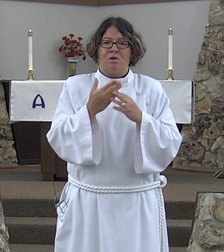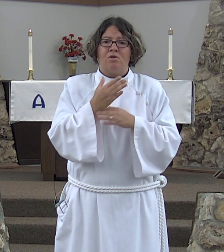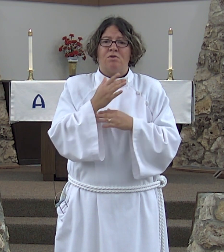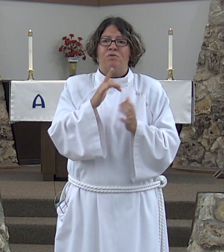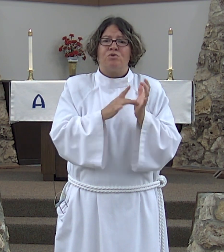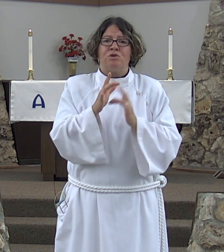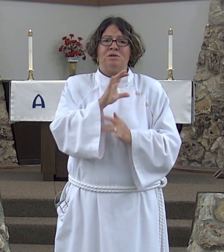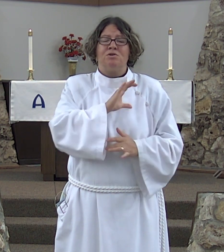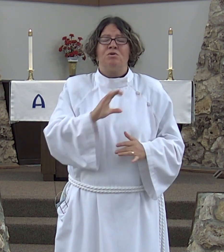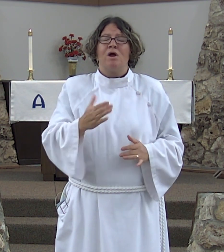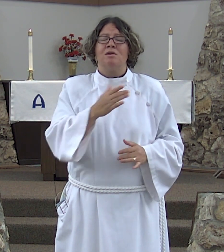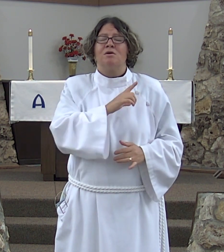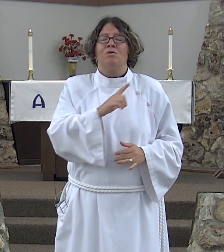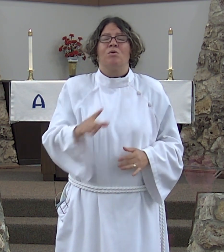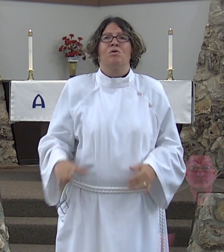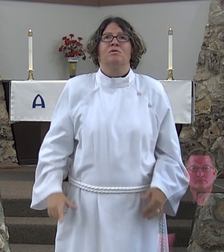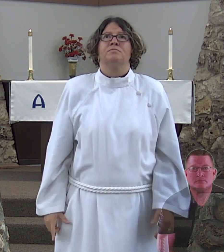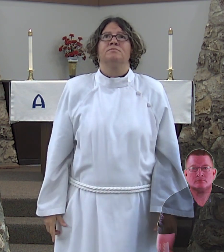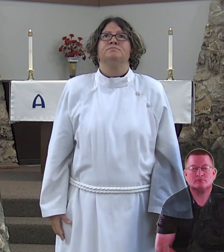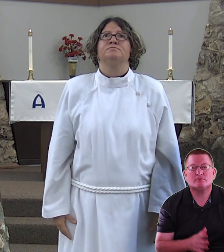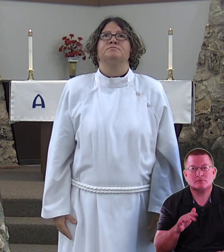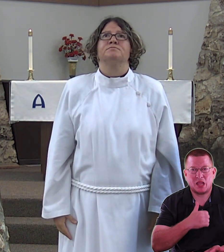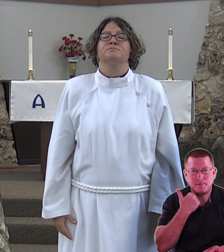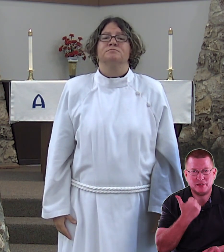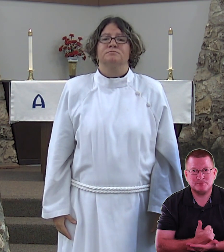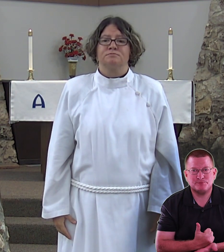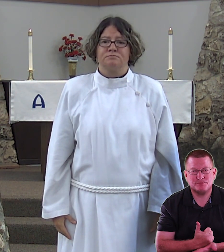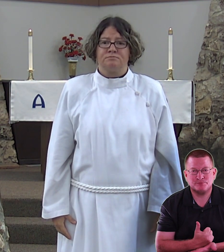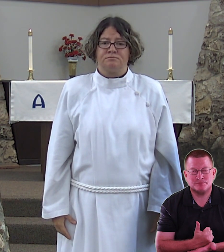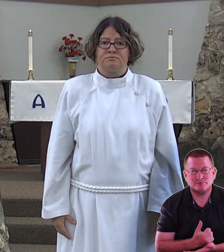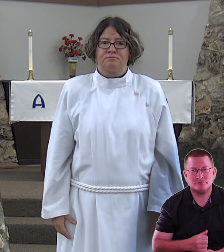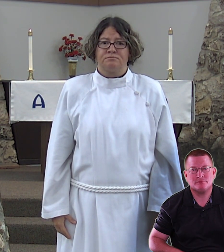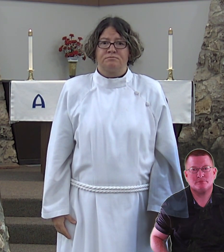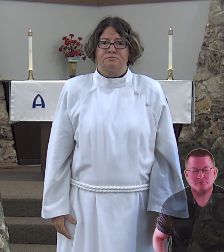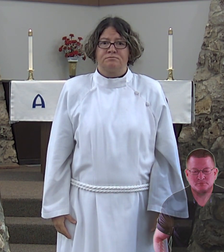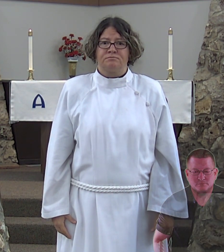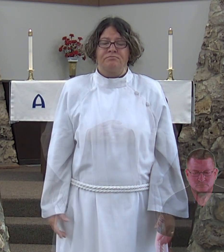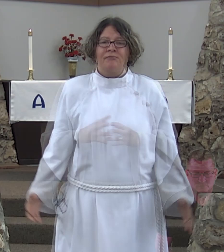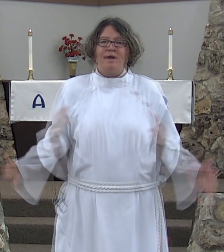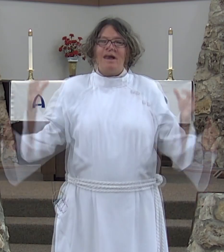words, through Jesus Christ our Lord. Amen.